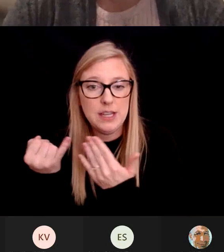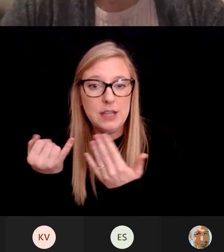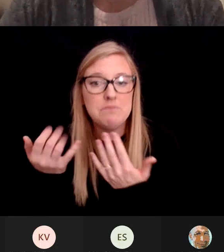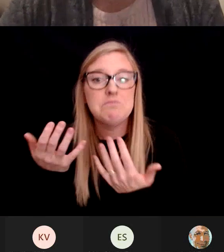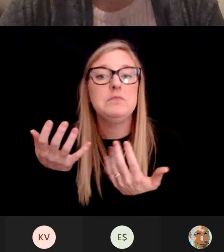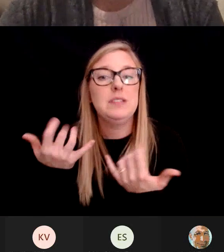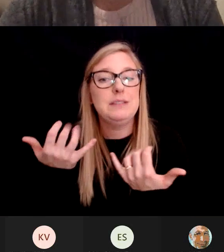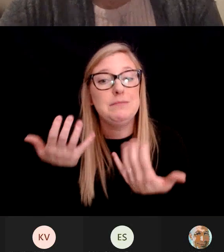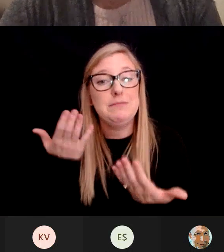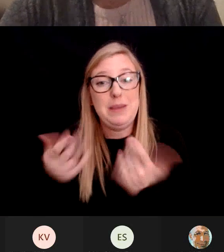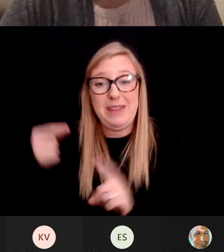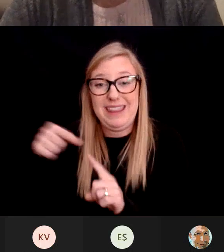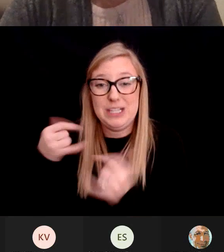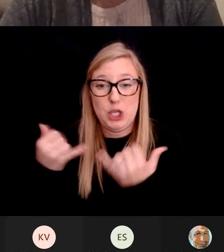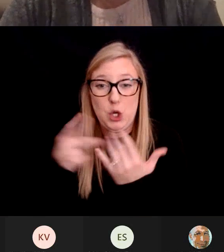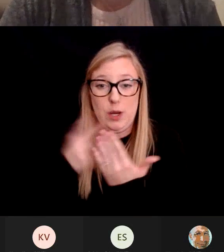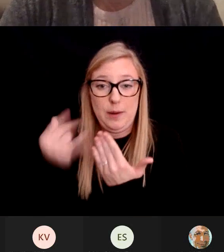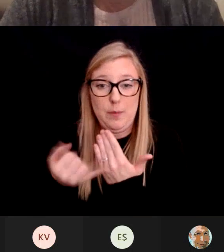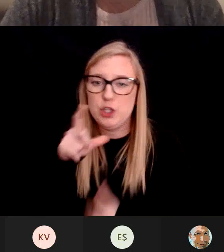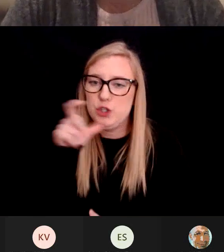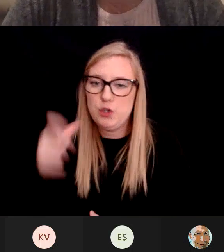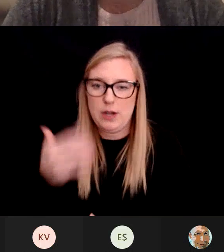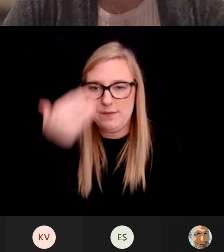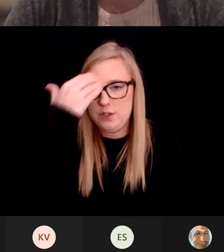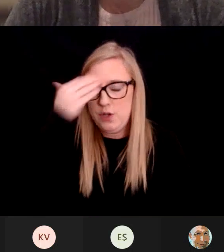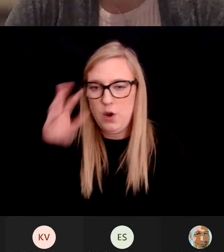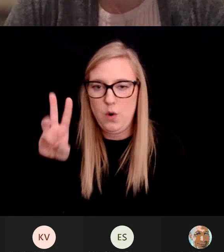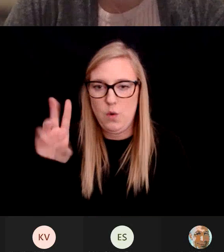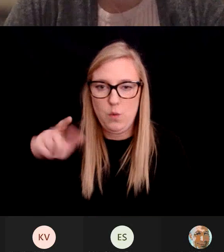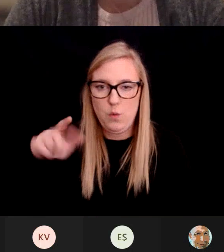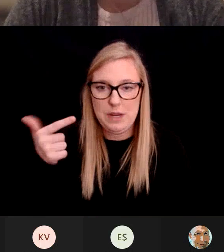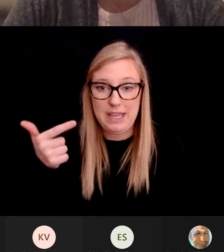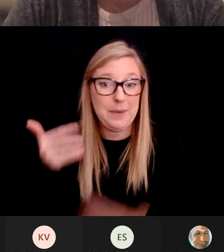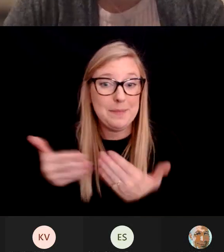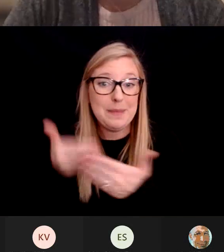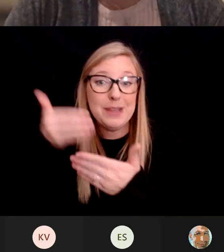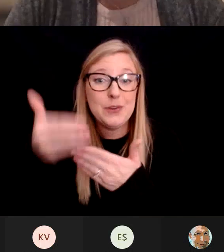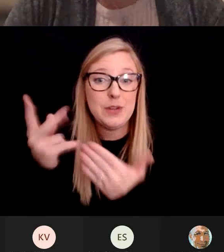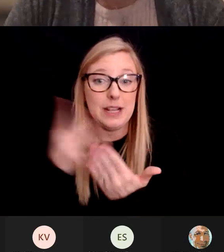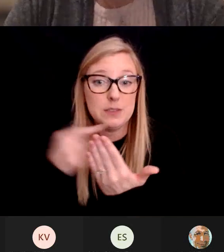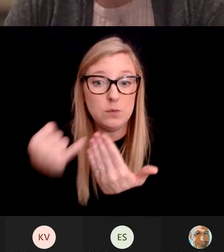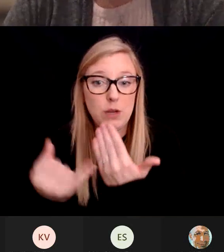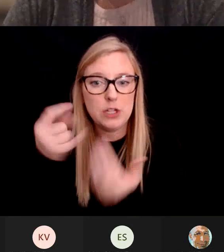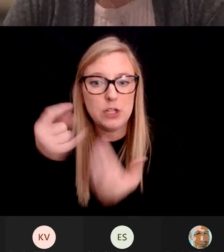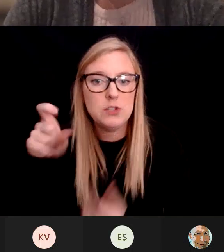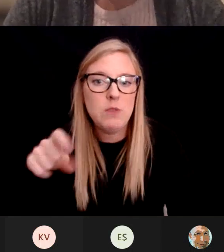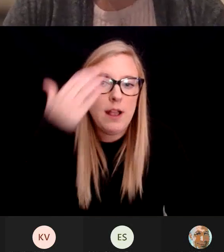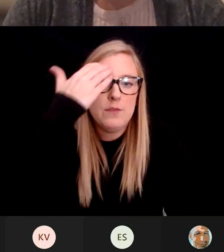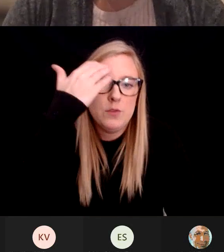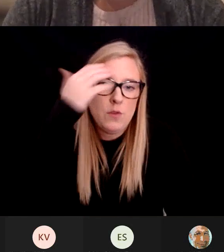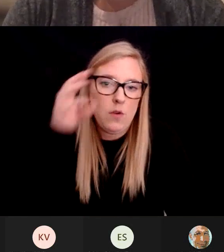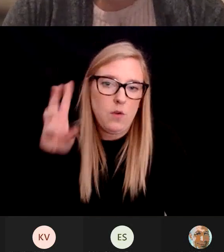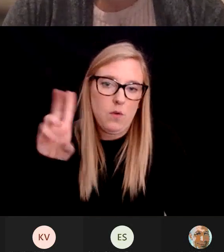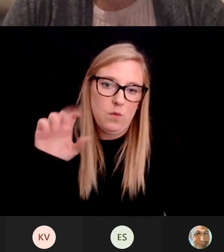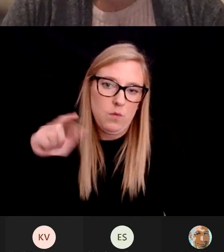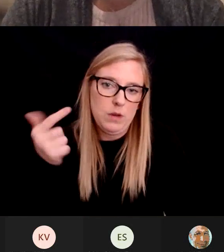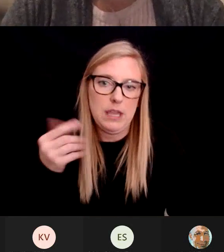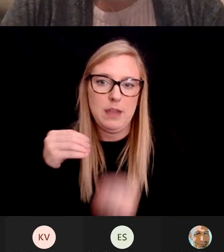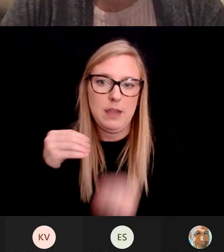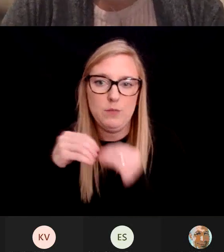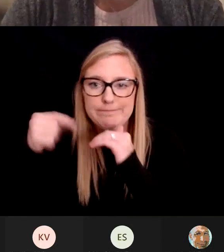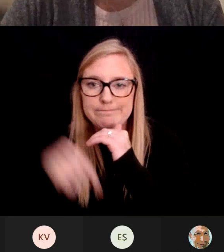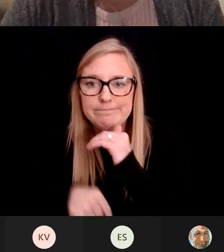have to. So we are very flexible and adaptable in our roles on our projects here. And sometimes as a project manager,